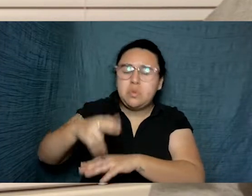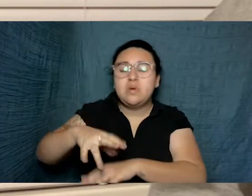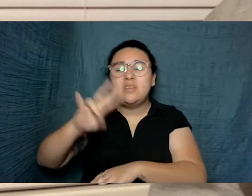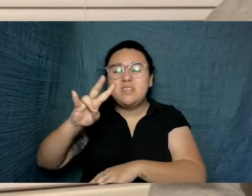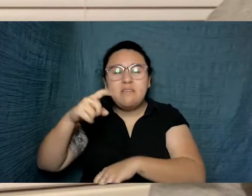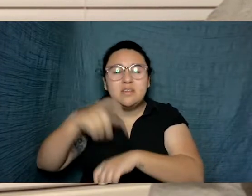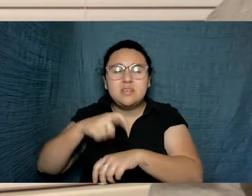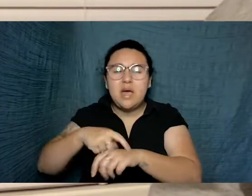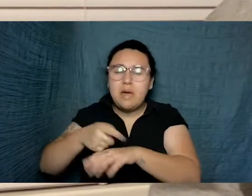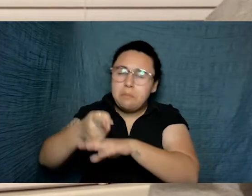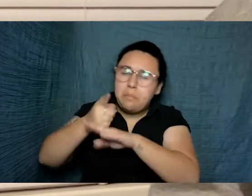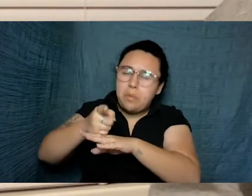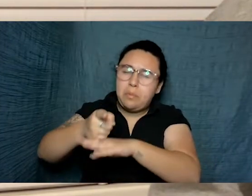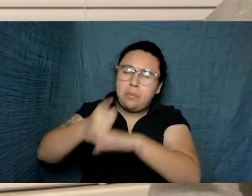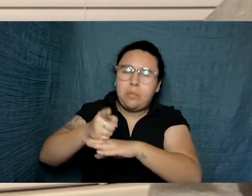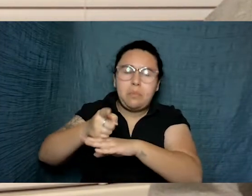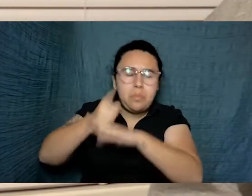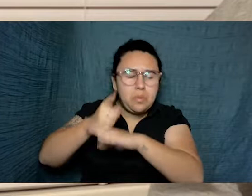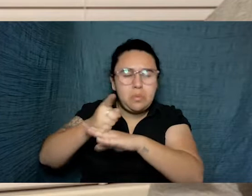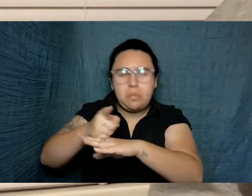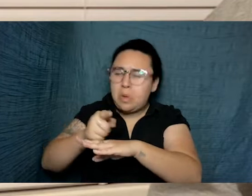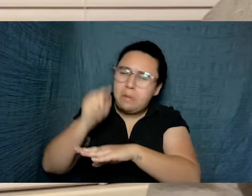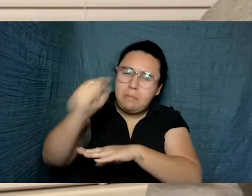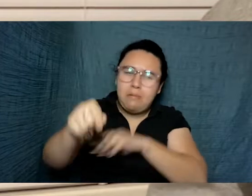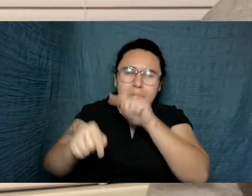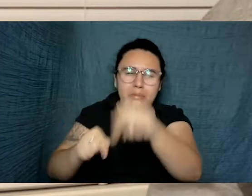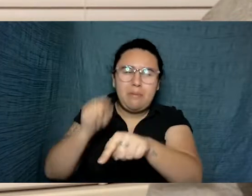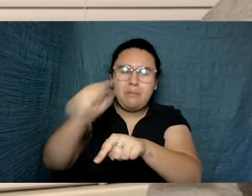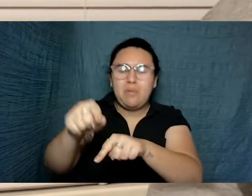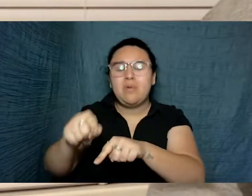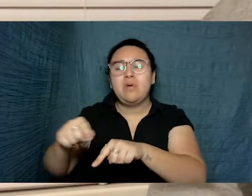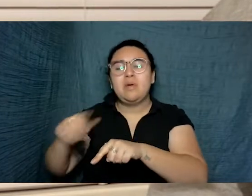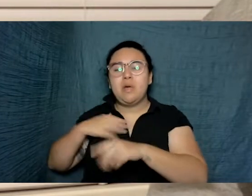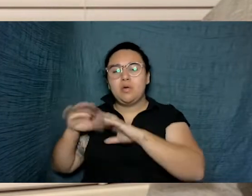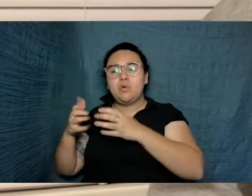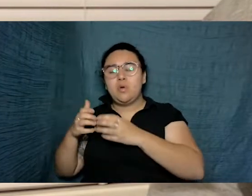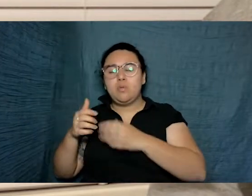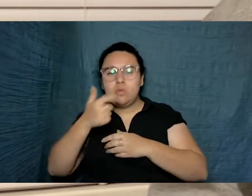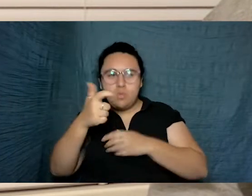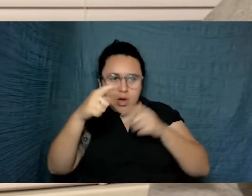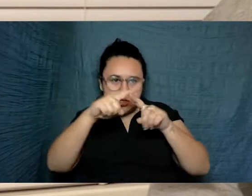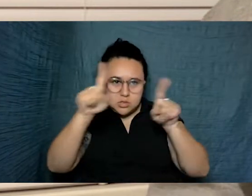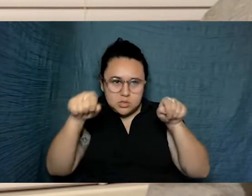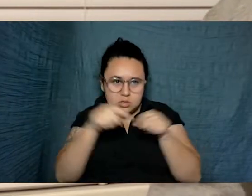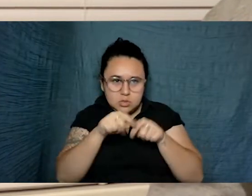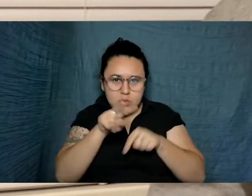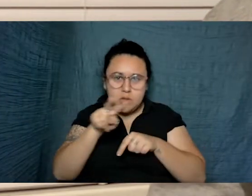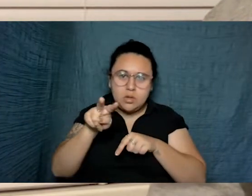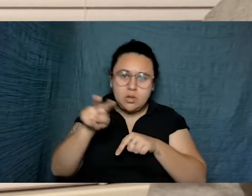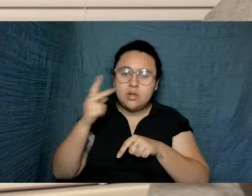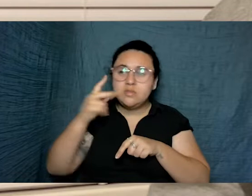The cannon fired woke my crew, sleeping in the back troop compartment. We all watched our video monitors slave to the gun sights as